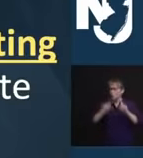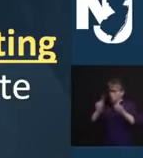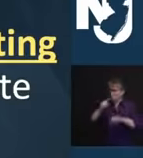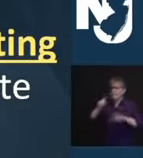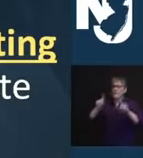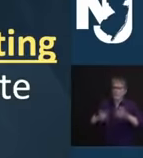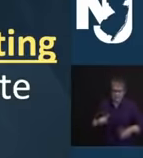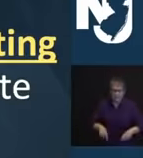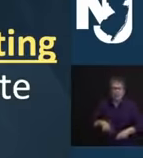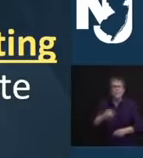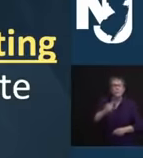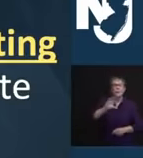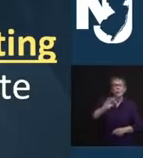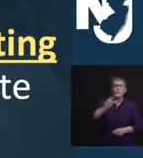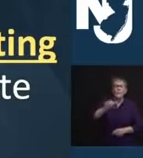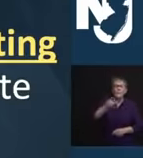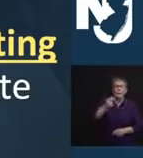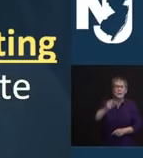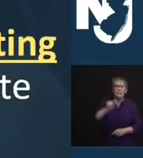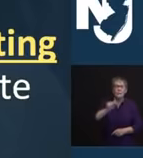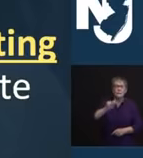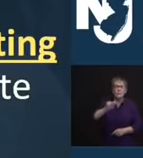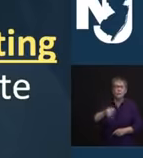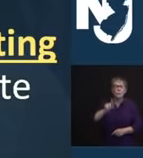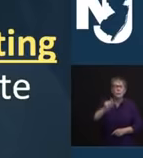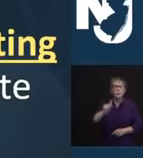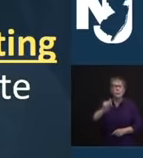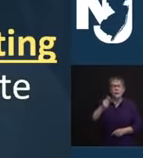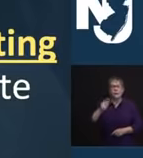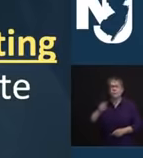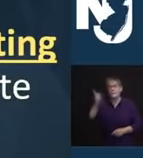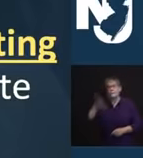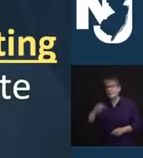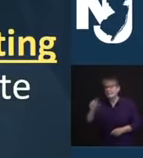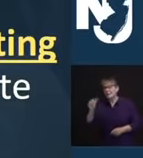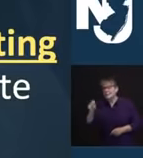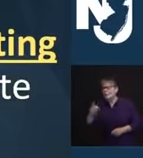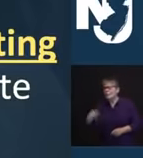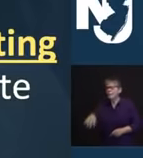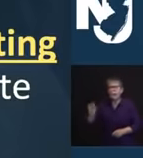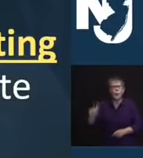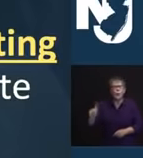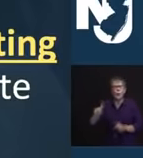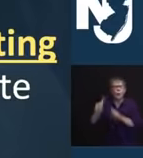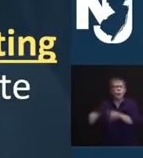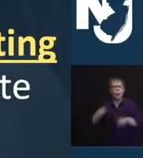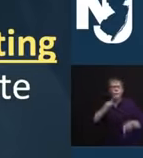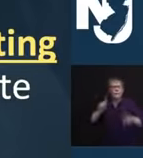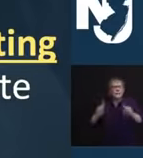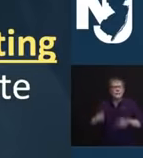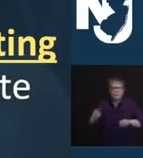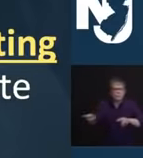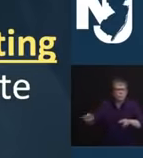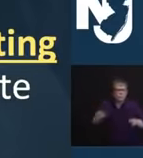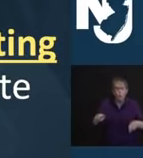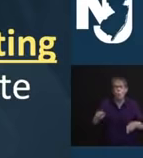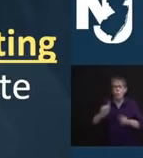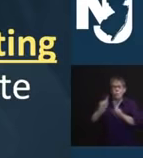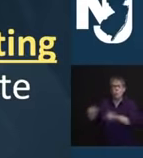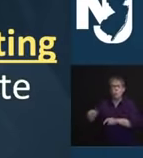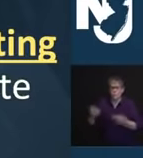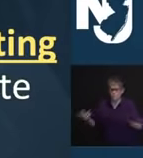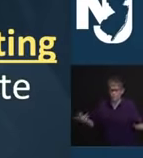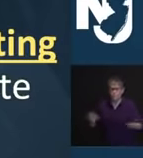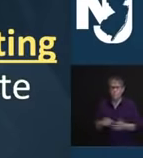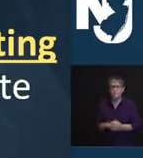ignite a hotspot, and that's why we spent so much time urging you to set a smaller table this year. And by the way, the overwhelming anecdotal evidence,